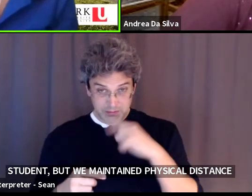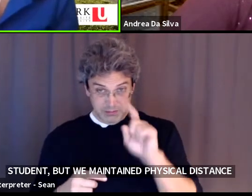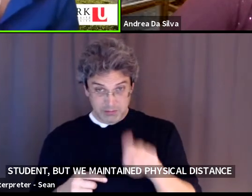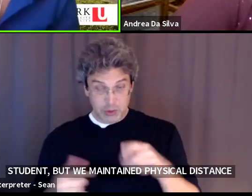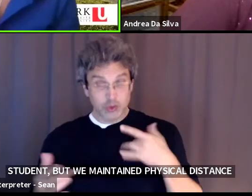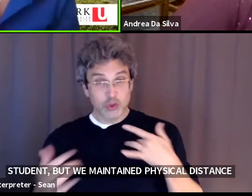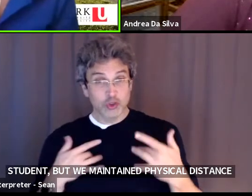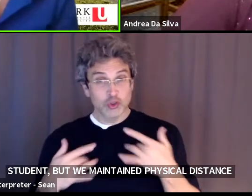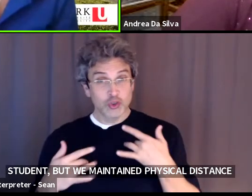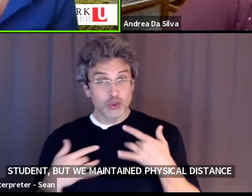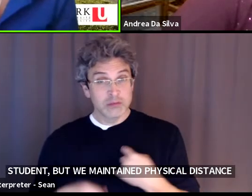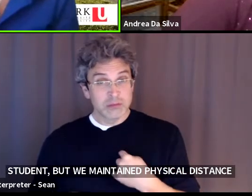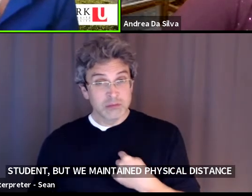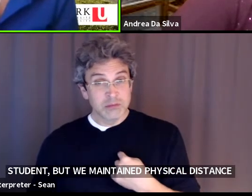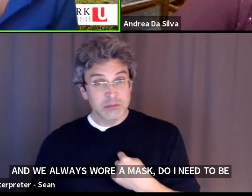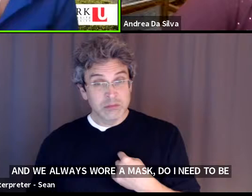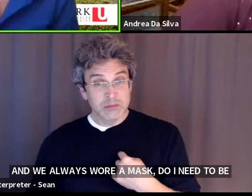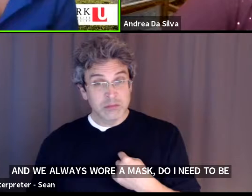concerned?